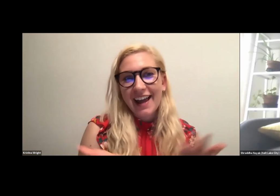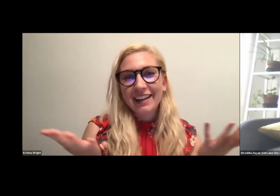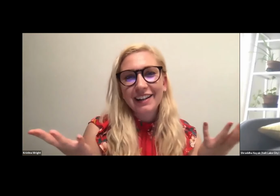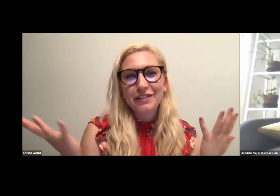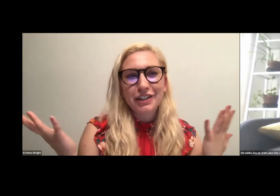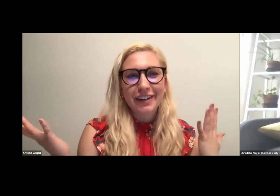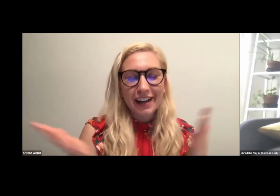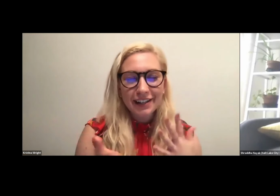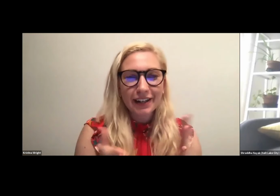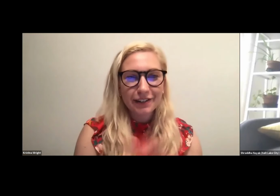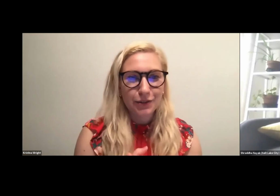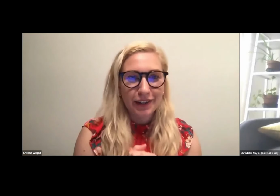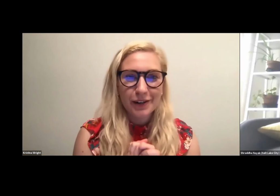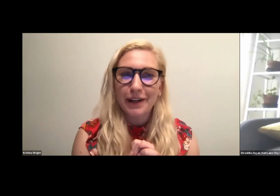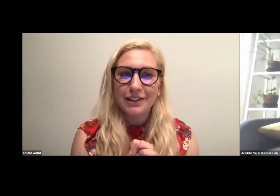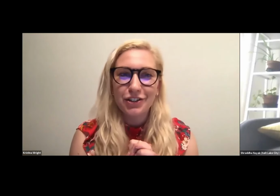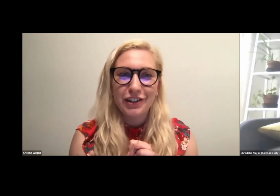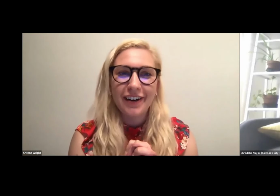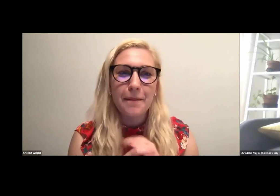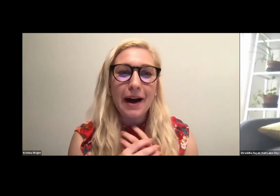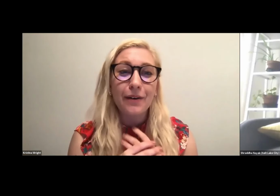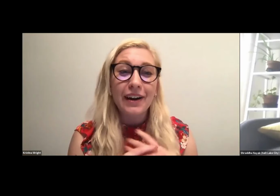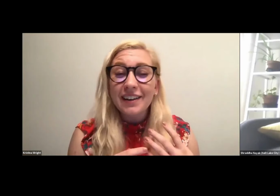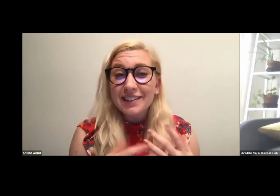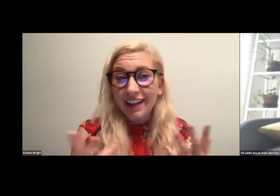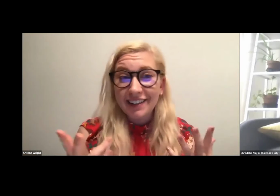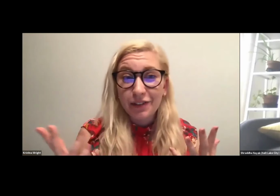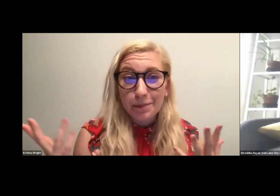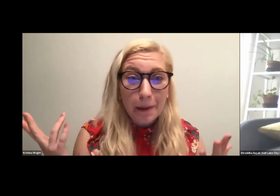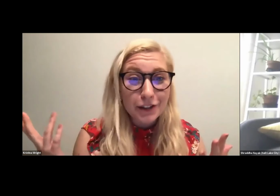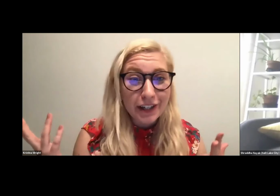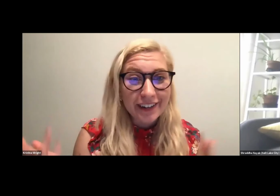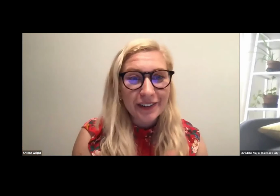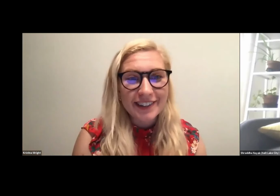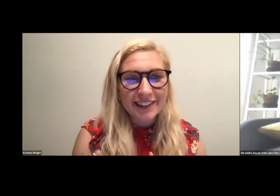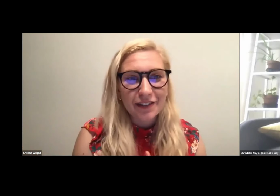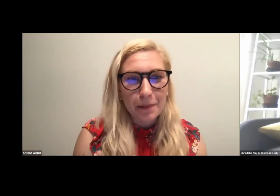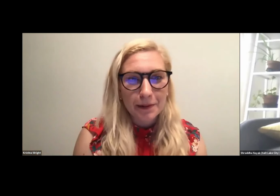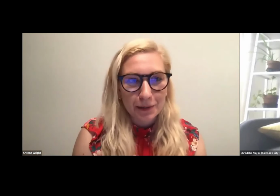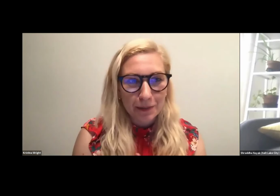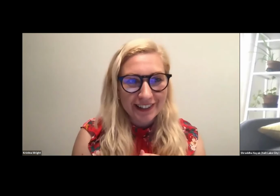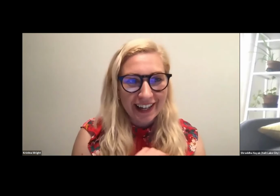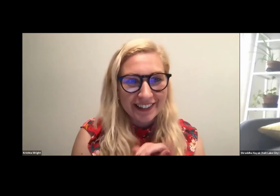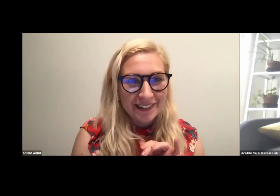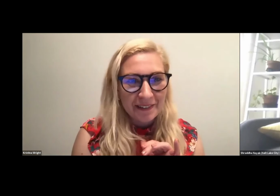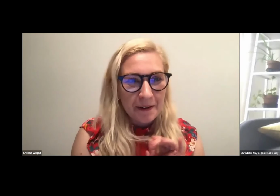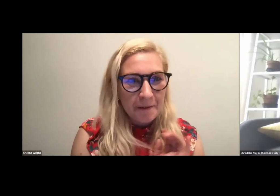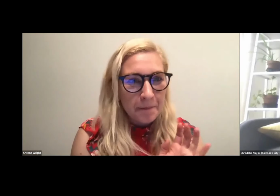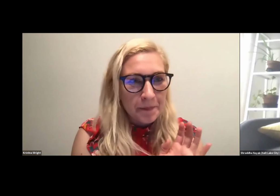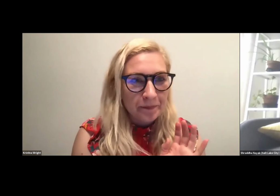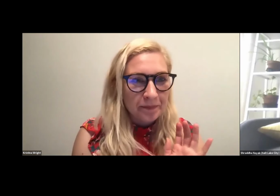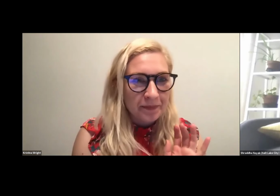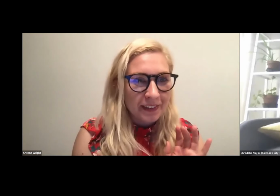had any kind of story that you wanted to share about scientific publishing or the scientific publishing process.